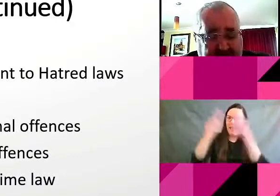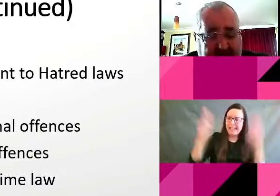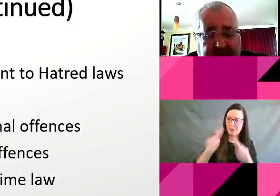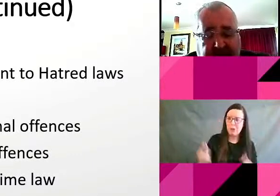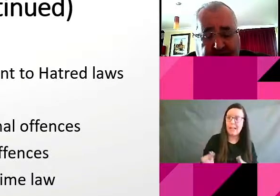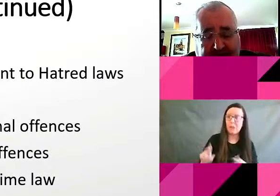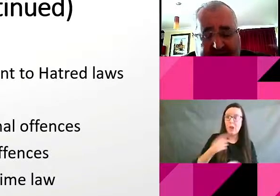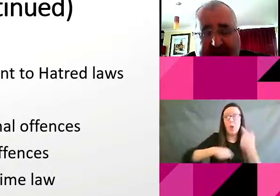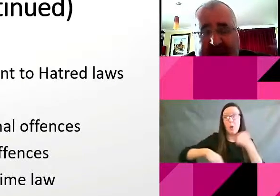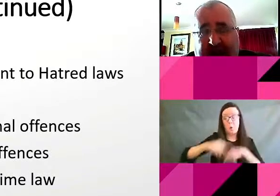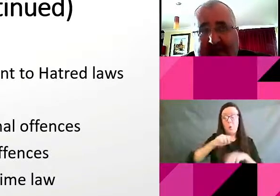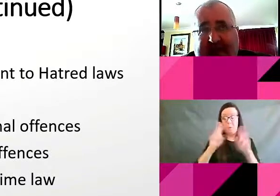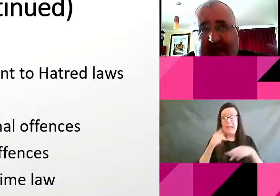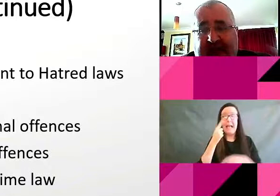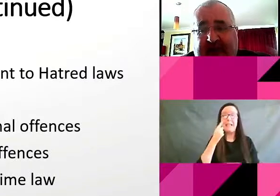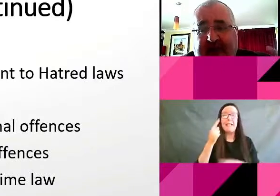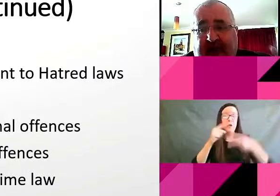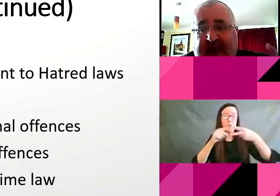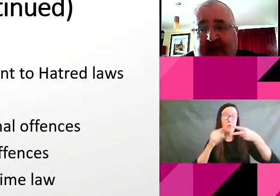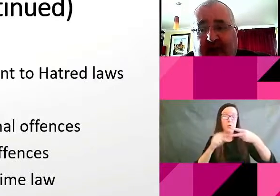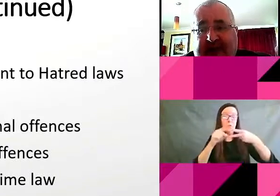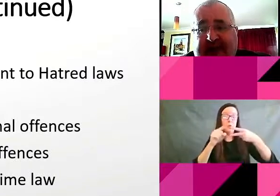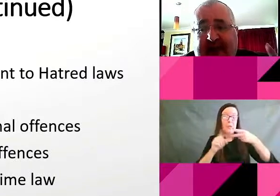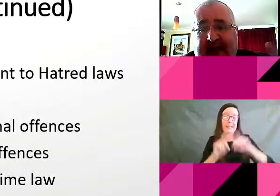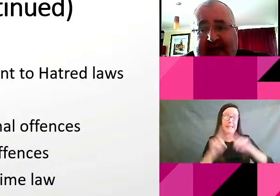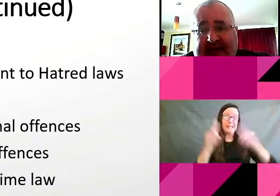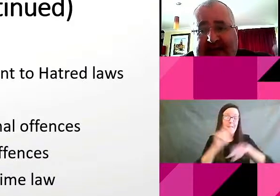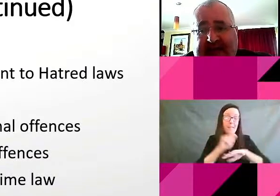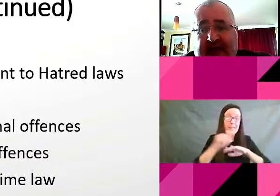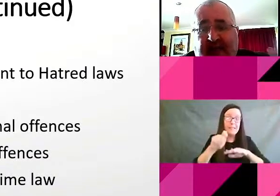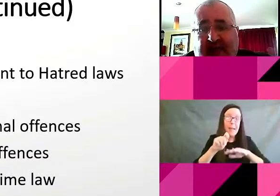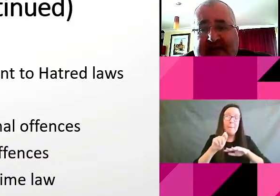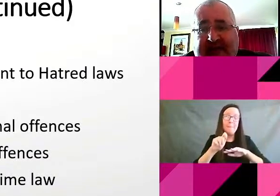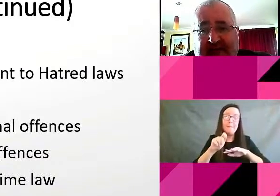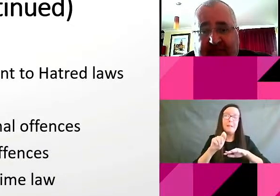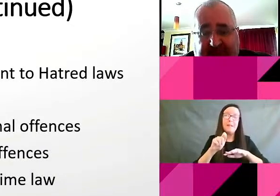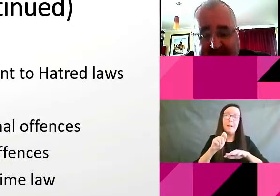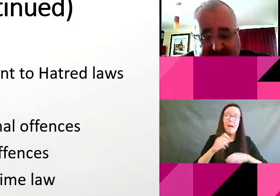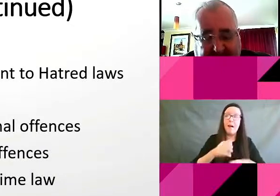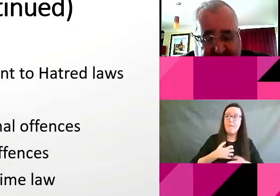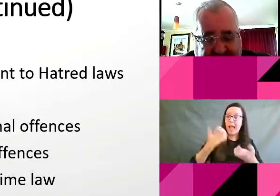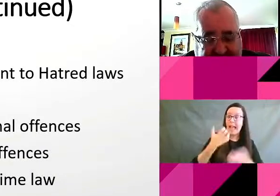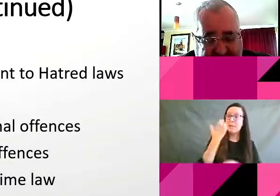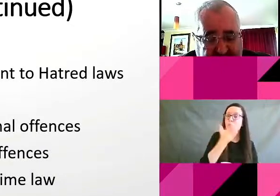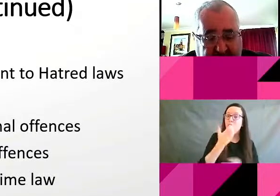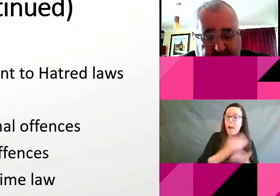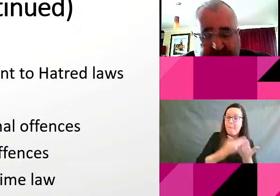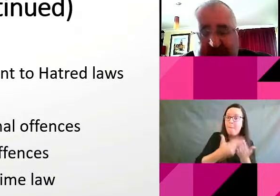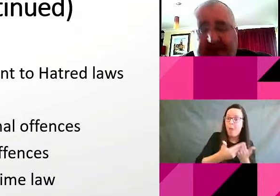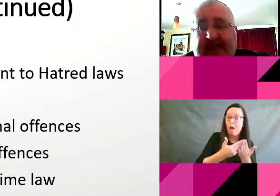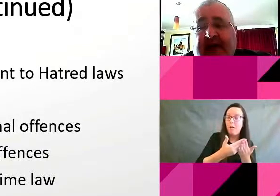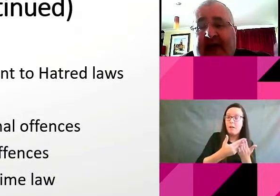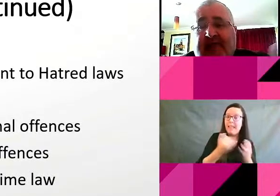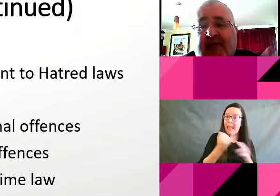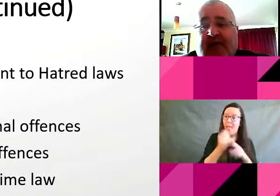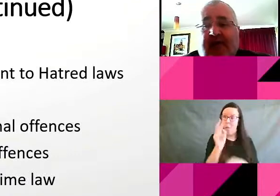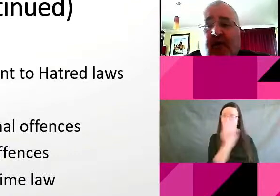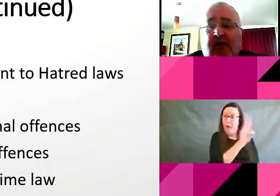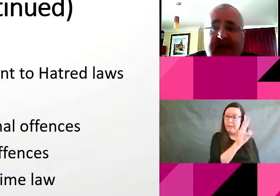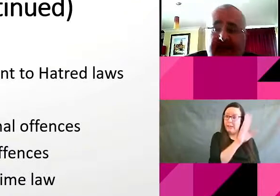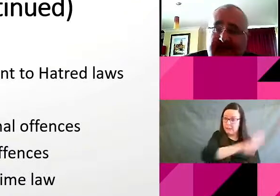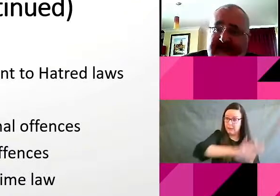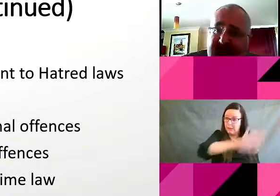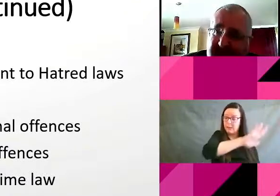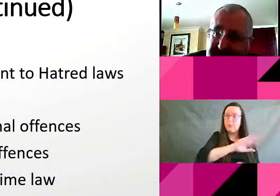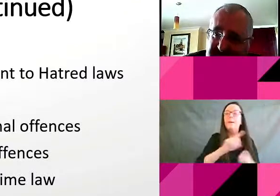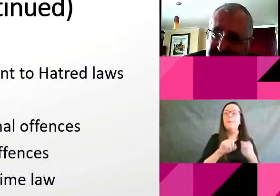see two main types of hate crime laws existing in Western liberal democracies. We tend to find what are